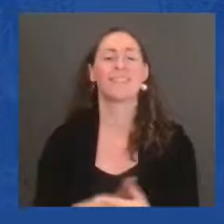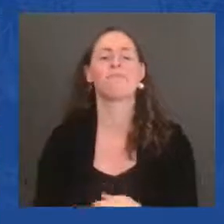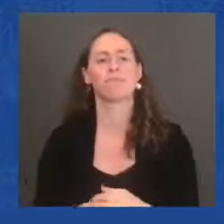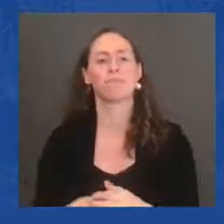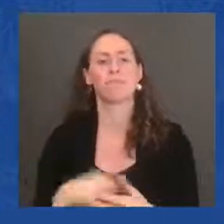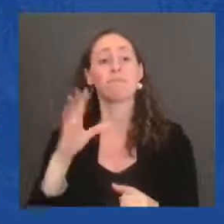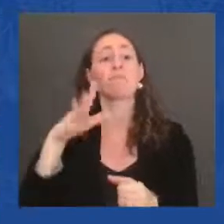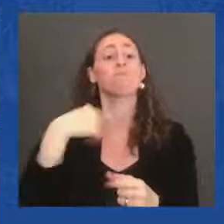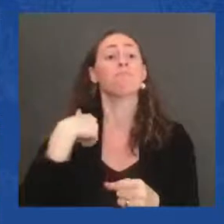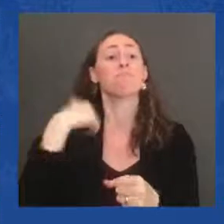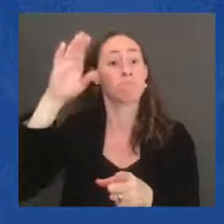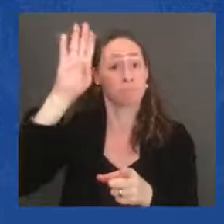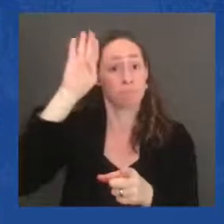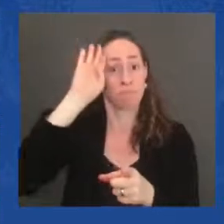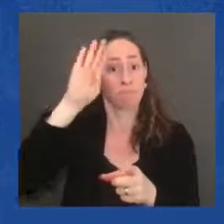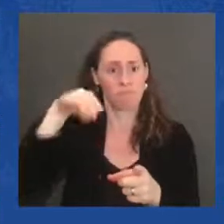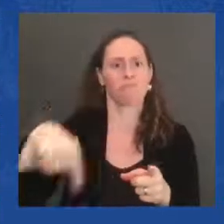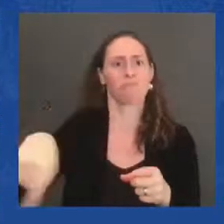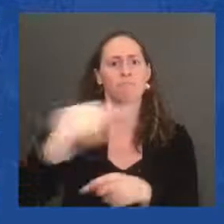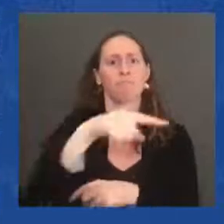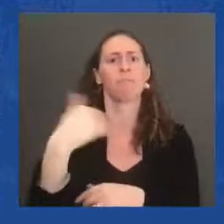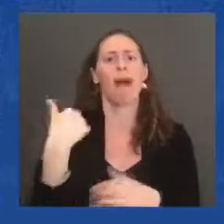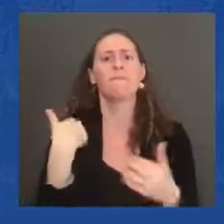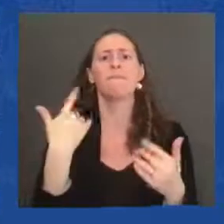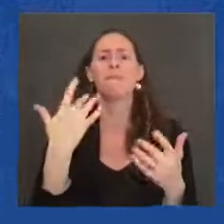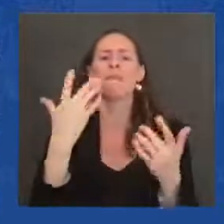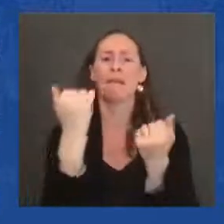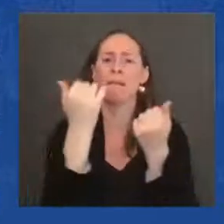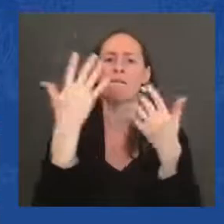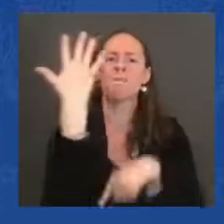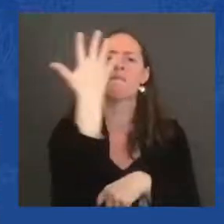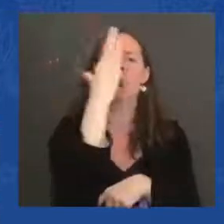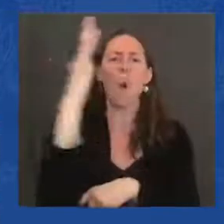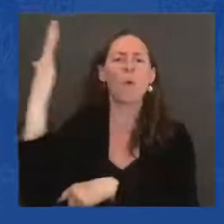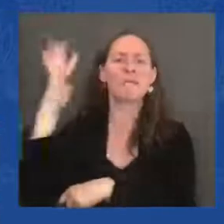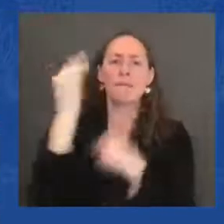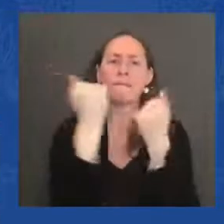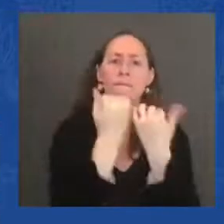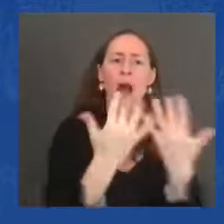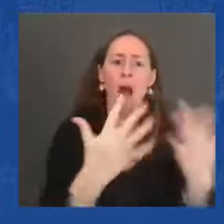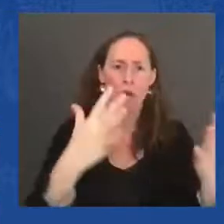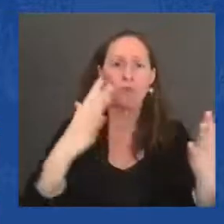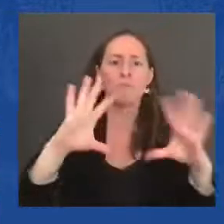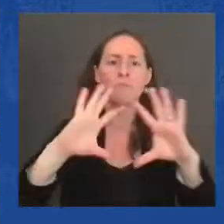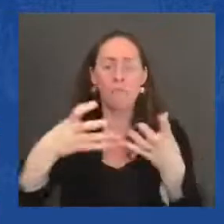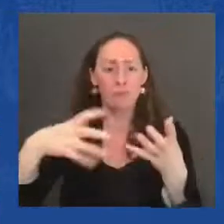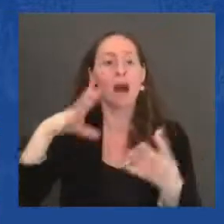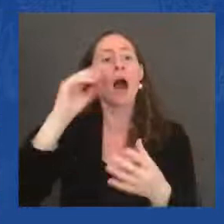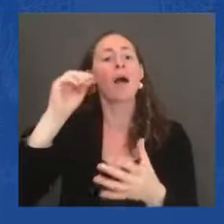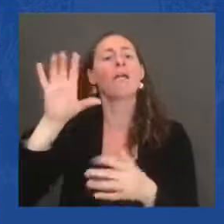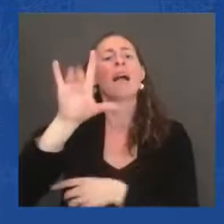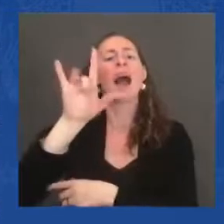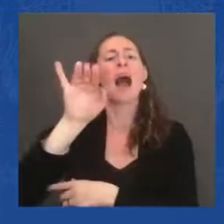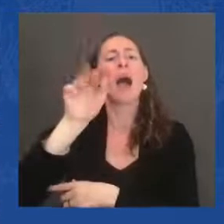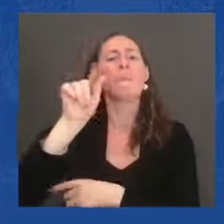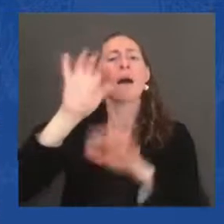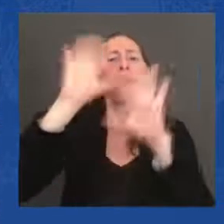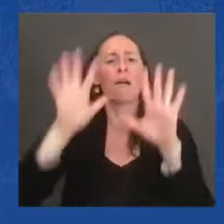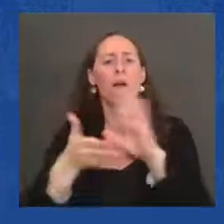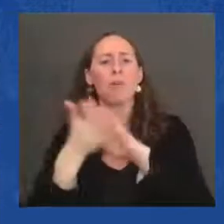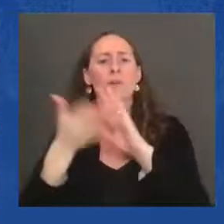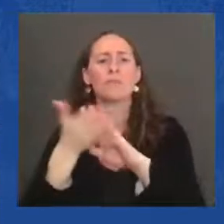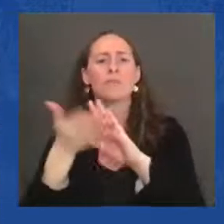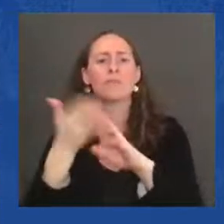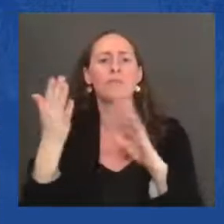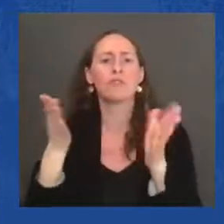operation. So we're incredibly proud of it. We're so proud to have you here. NIFC was created 50 years ago, and it is the original